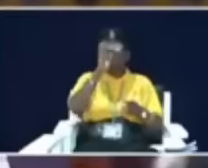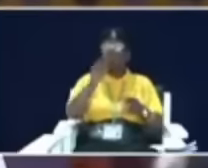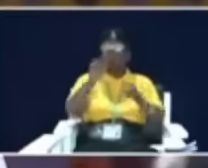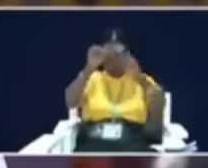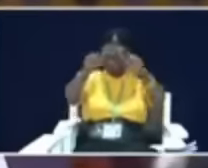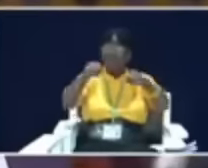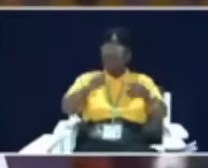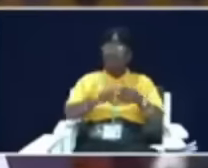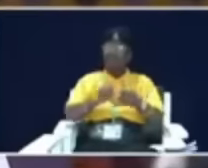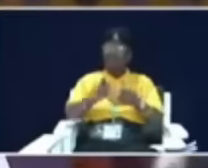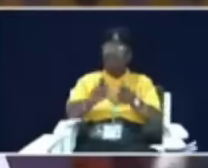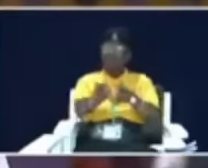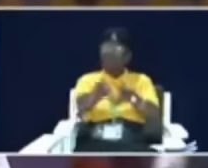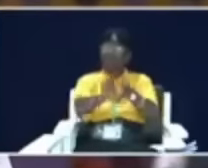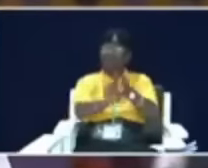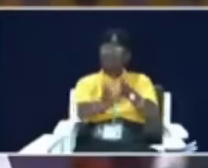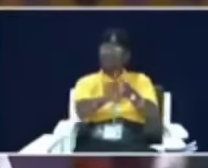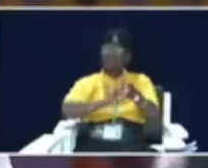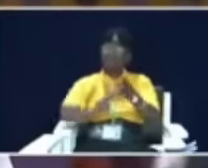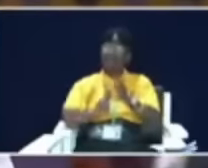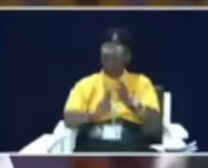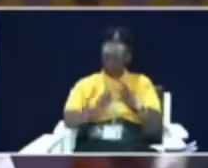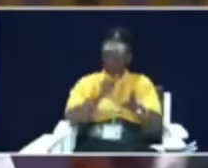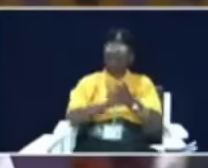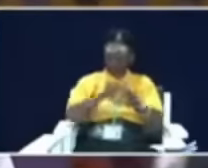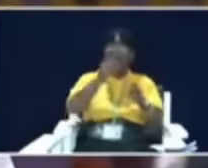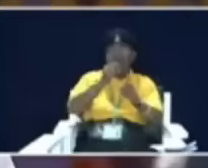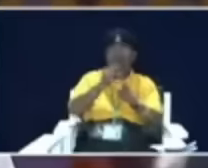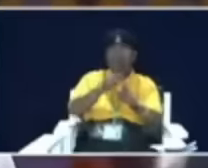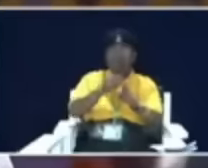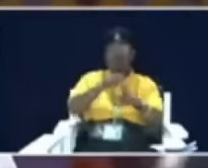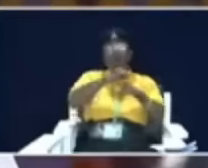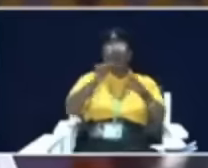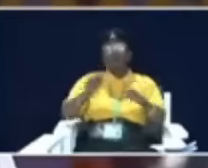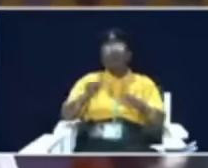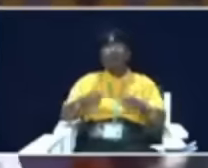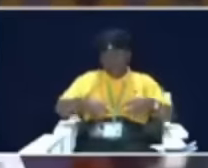That word called anger must fall tonight.